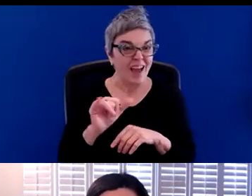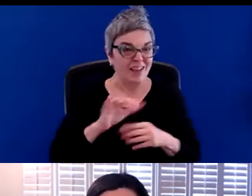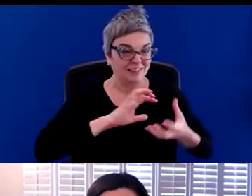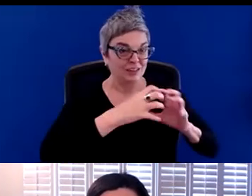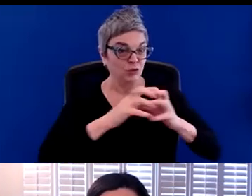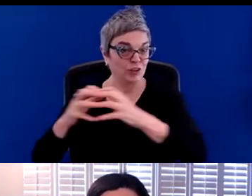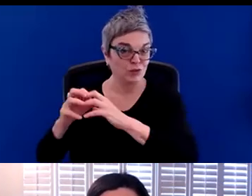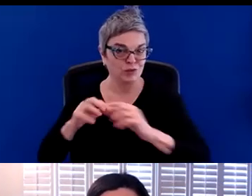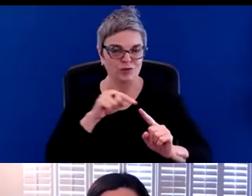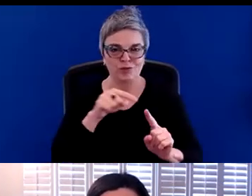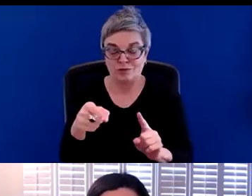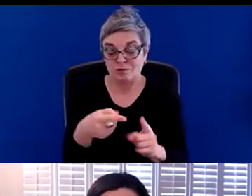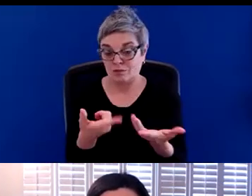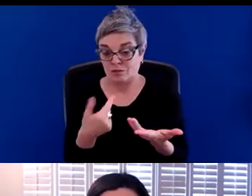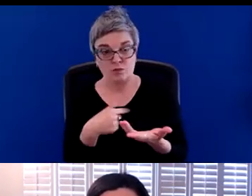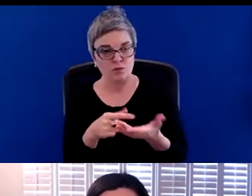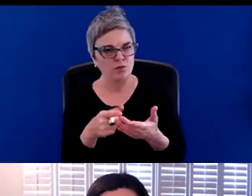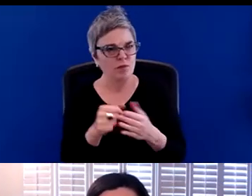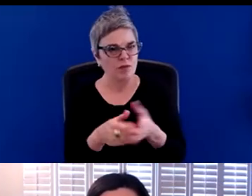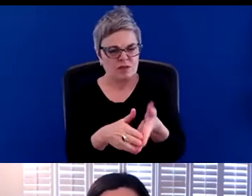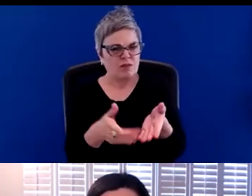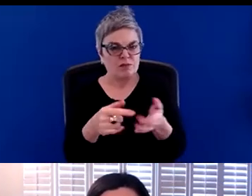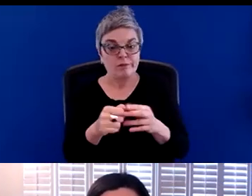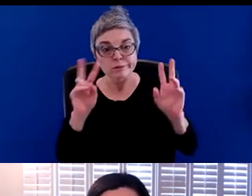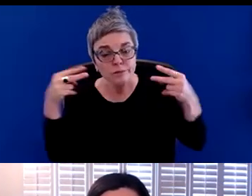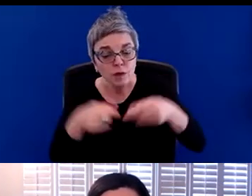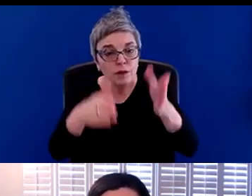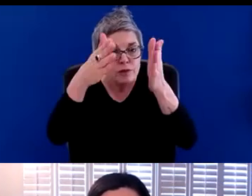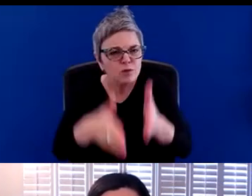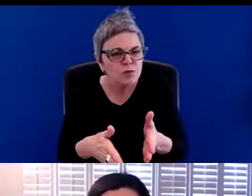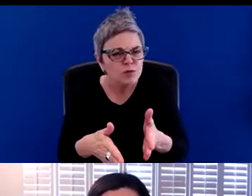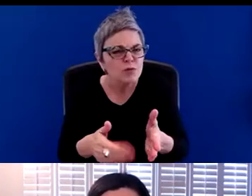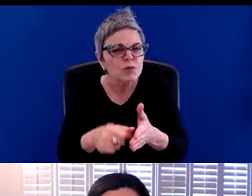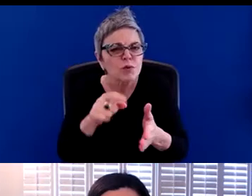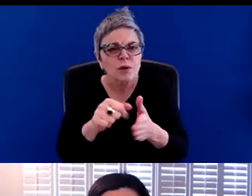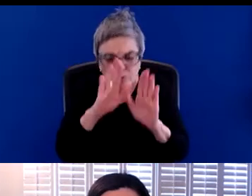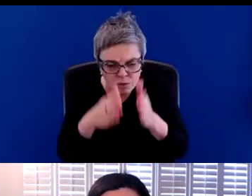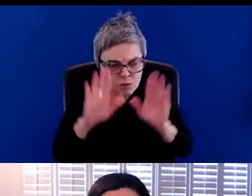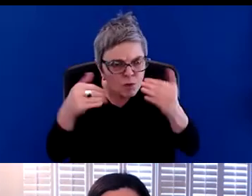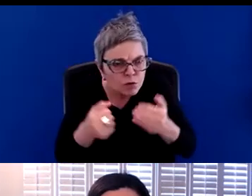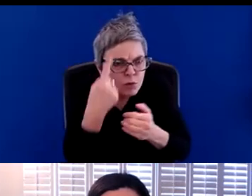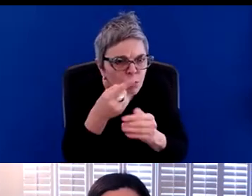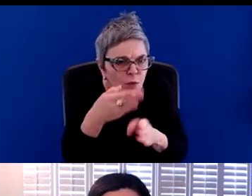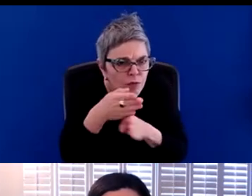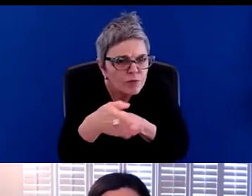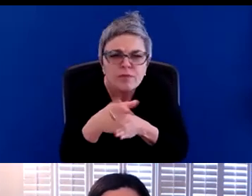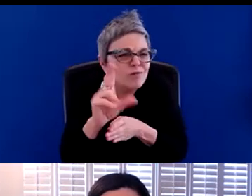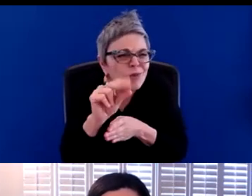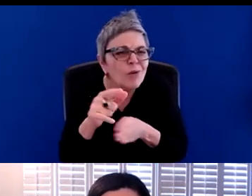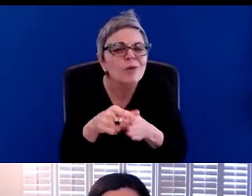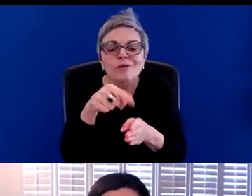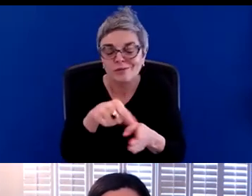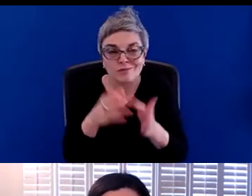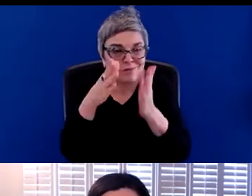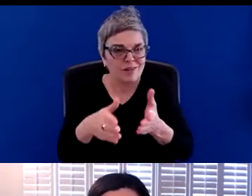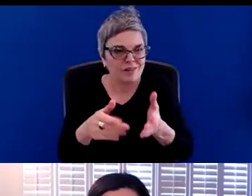the individual without looking at the wholeness of themselves, the fullness of themselves, because they don't occupy just one space. You know, even us here,